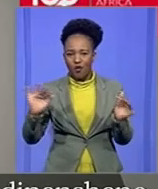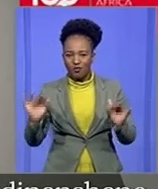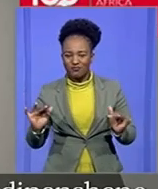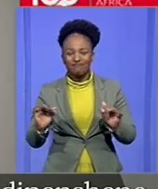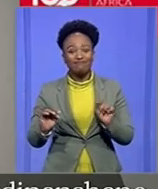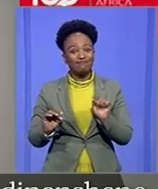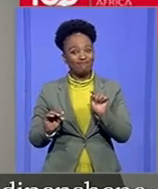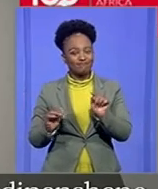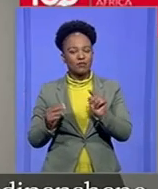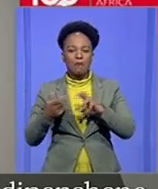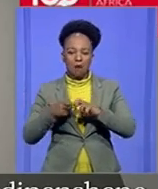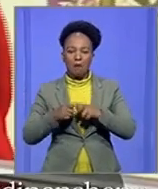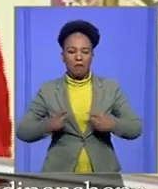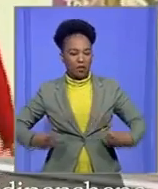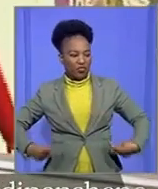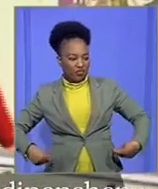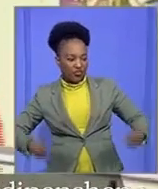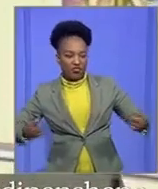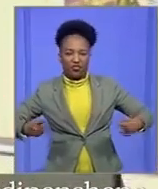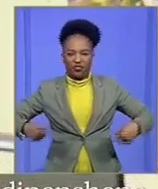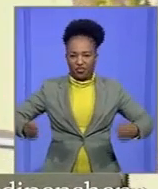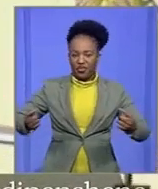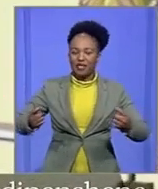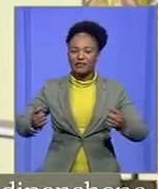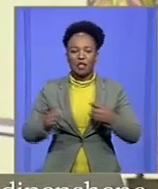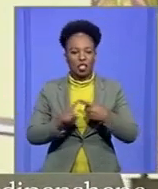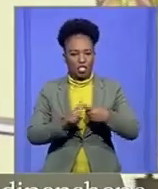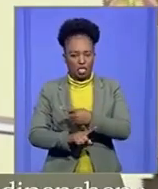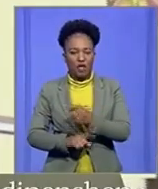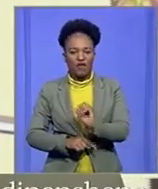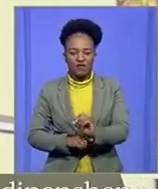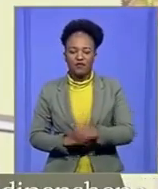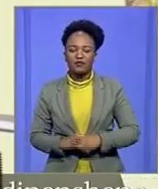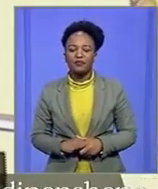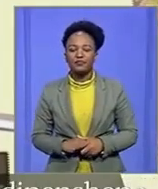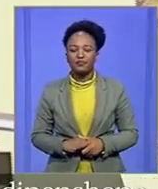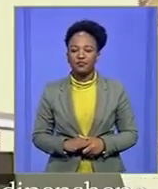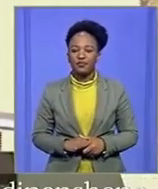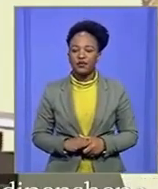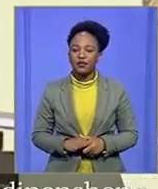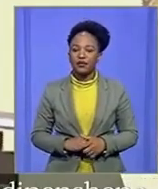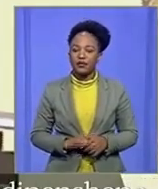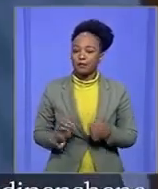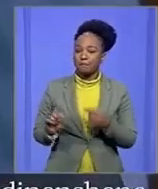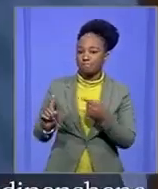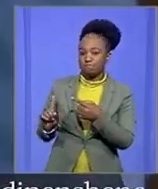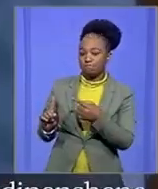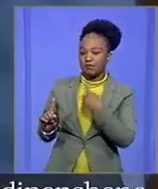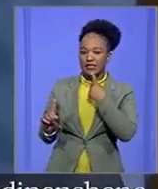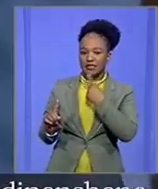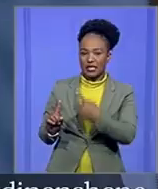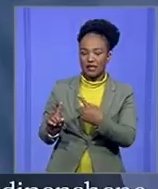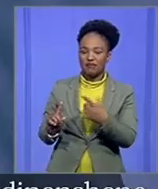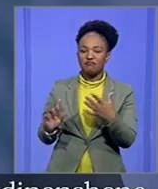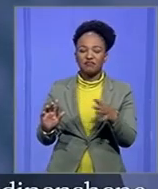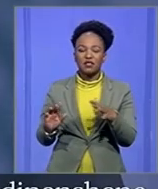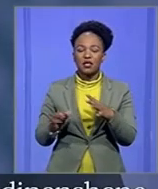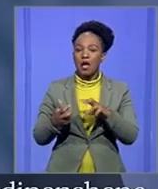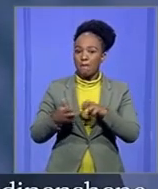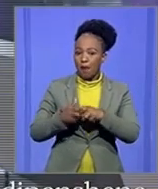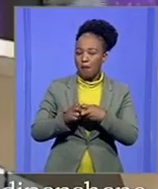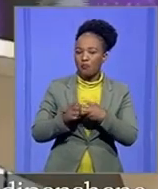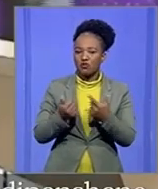say, to the non-payment of contributions. Tshweni o re matlole a mang a ho bea meja fatshe a tobana le diphephetso tse